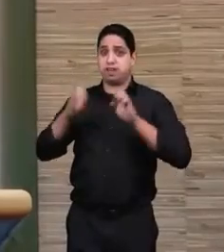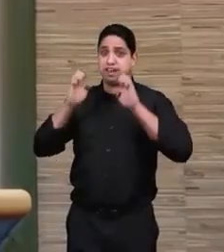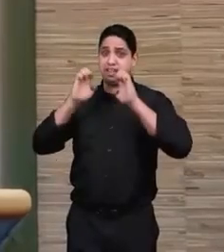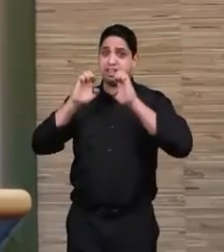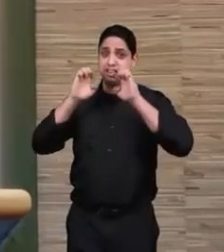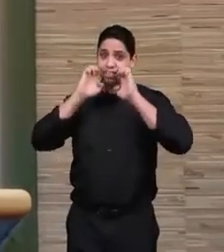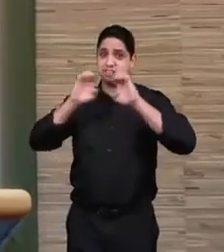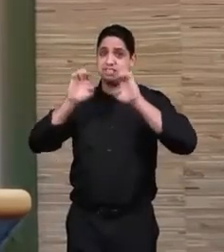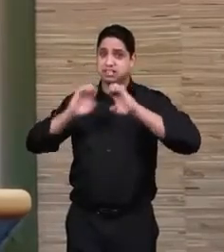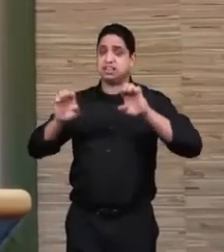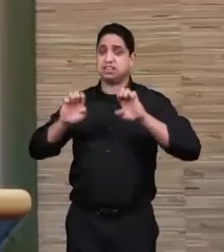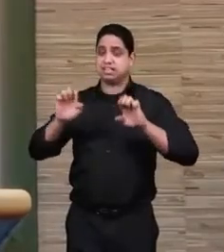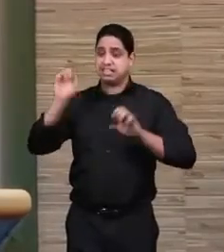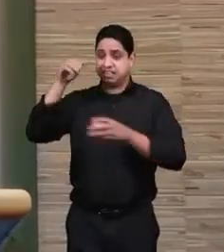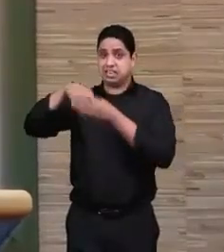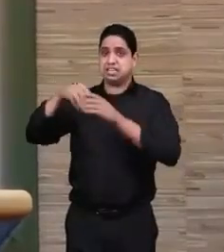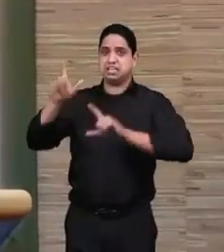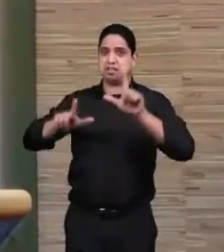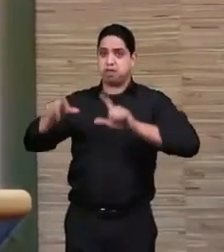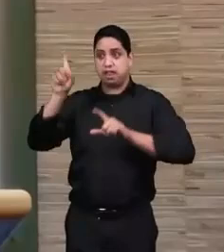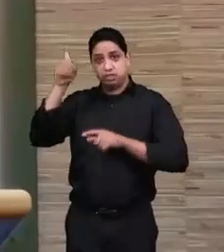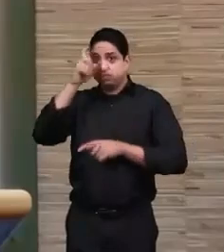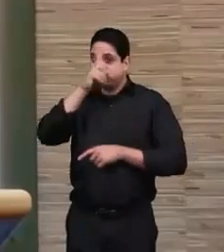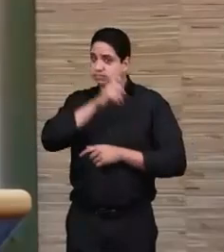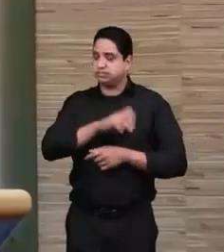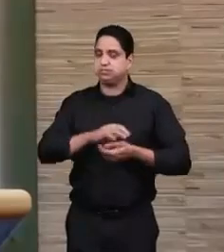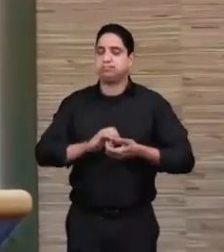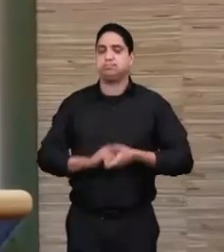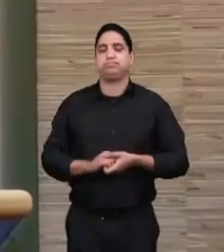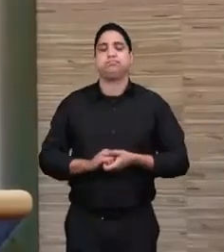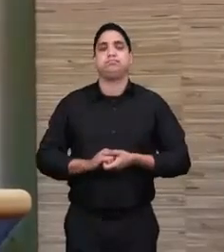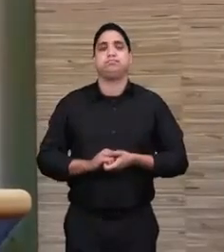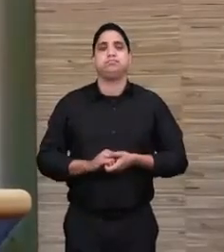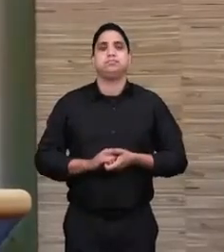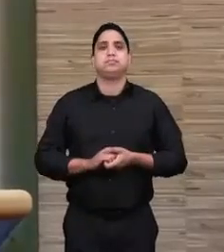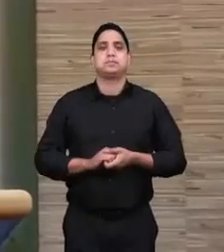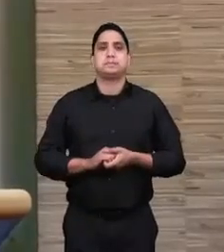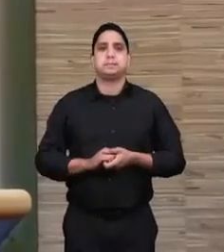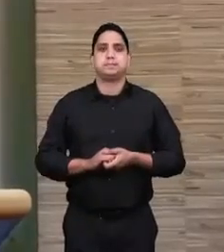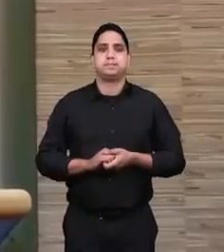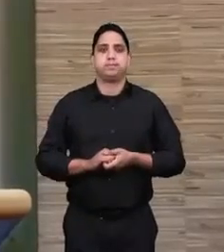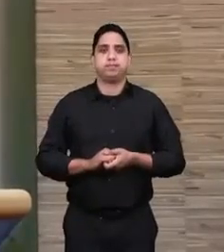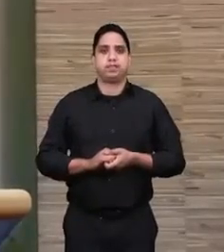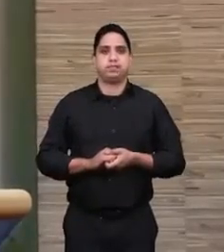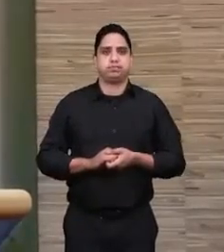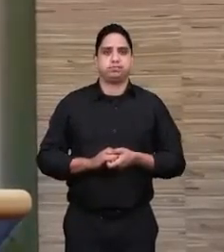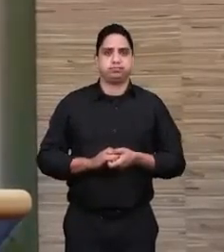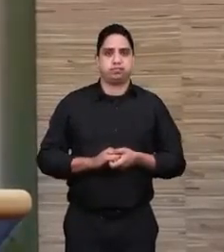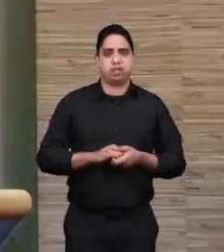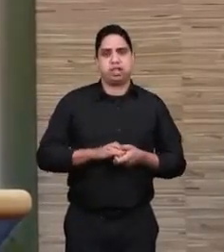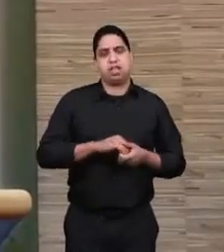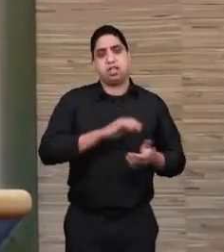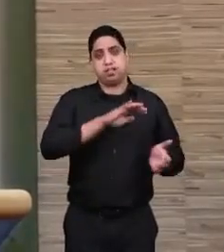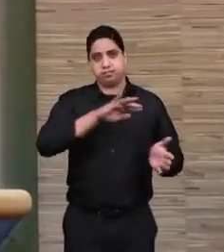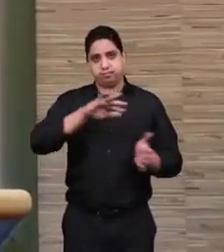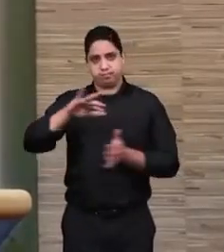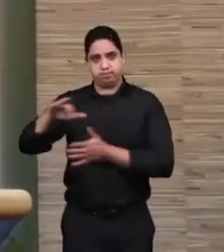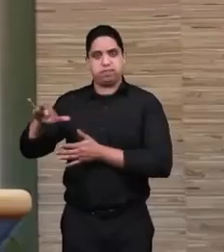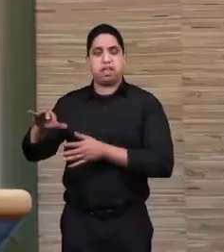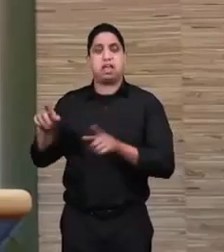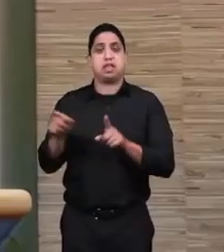TV networks. I also want to talk about not only the work of the brethren, but the